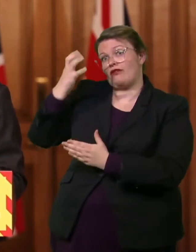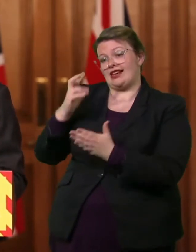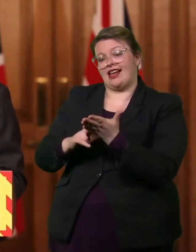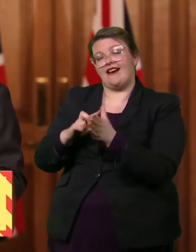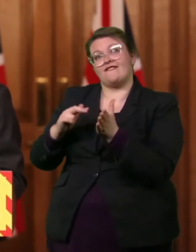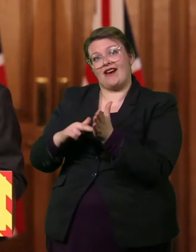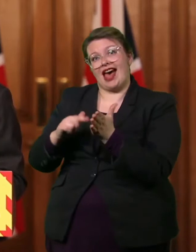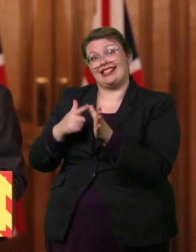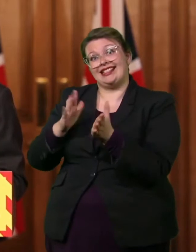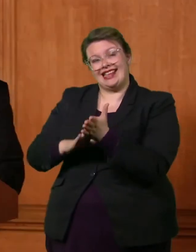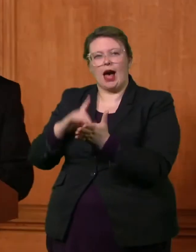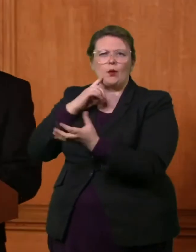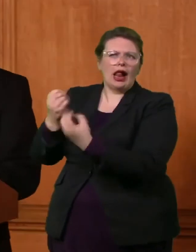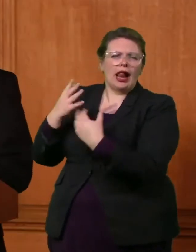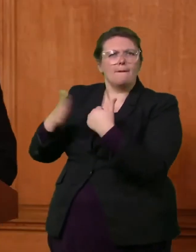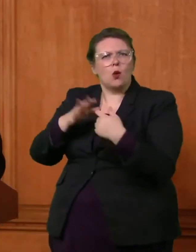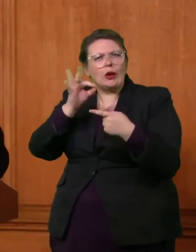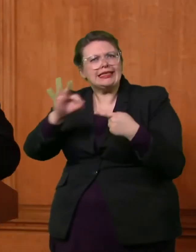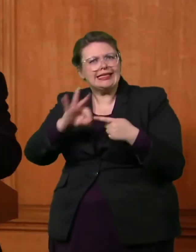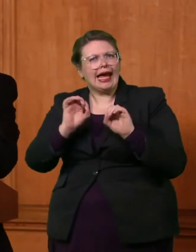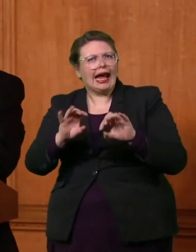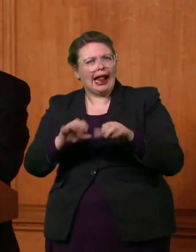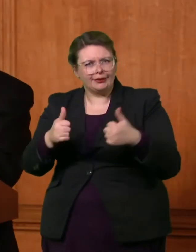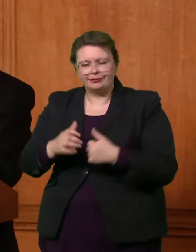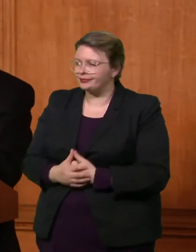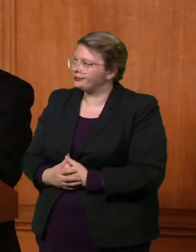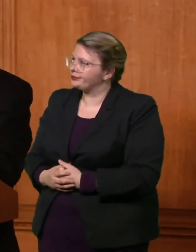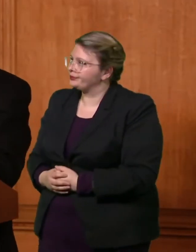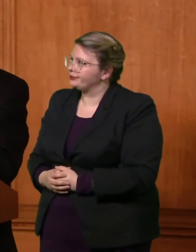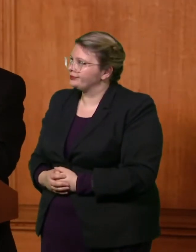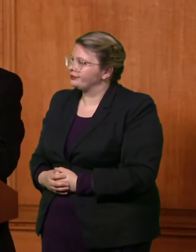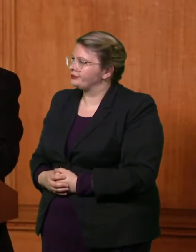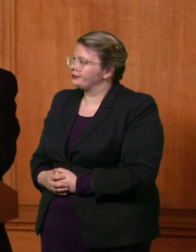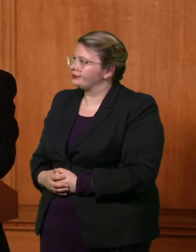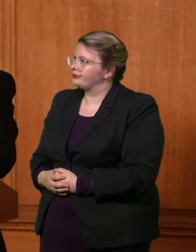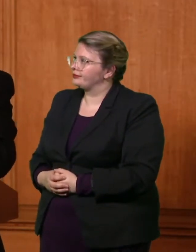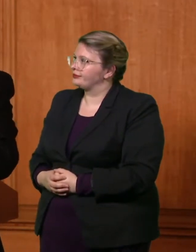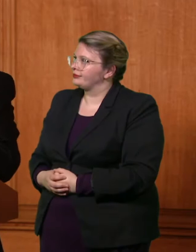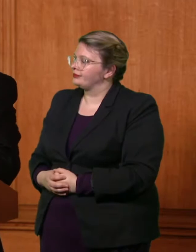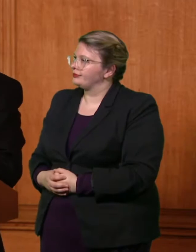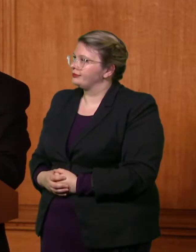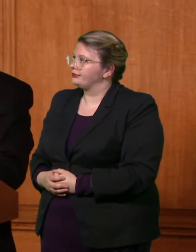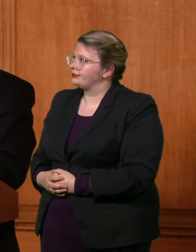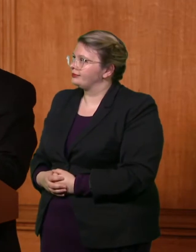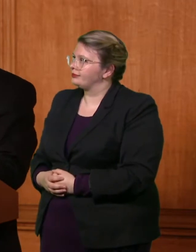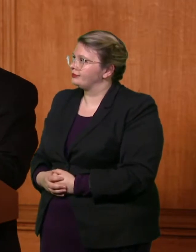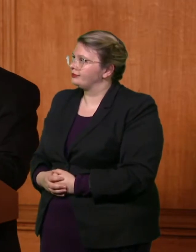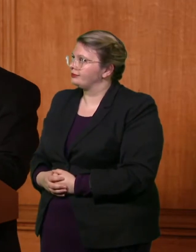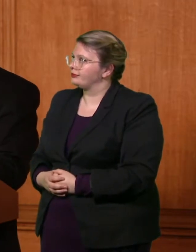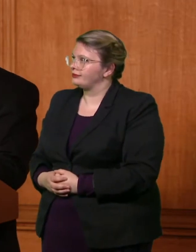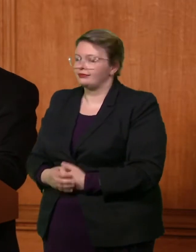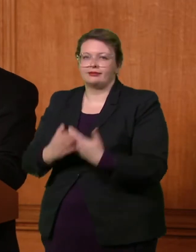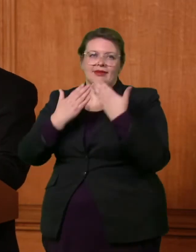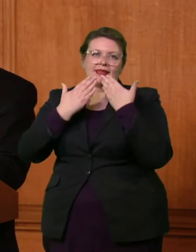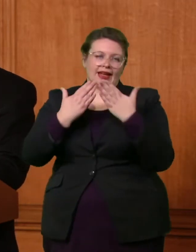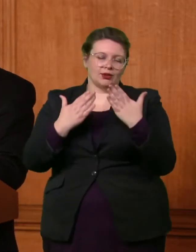more detail. Thank you, Secretary of State. I'm afraid I'm going to show you a couple of quite sobering slides now,